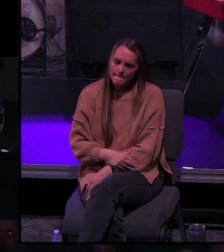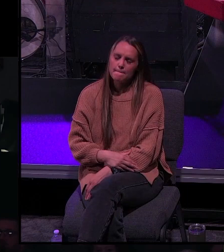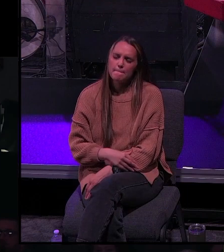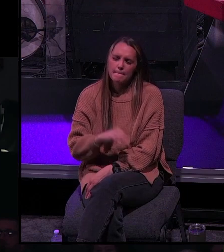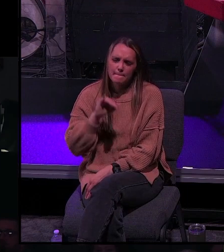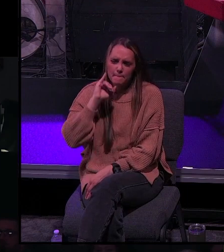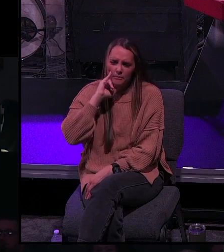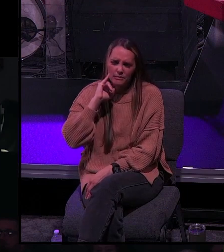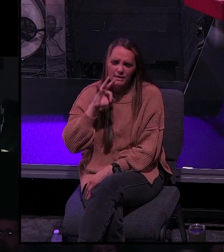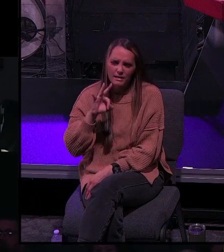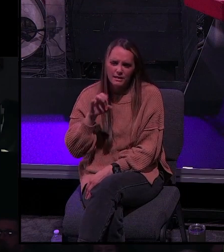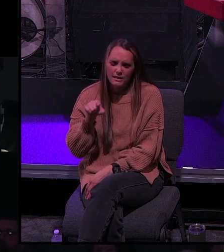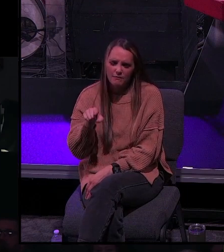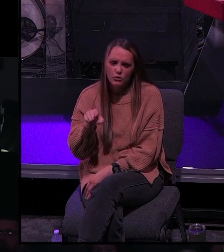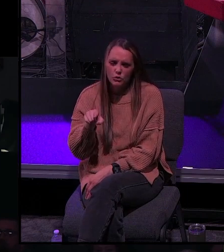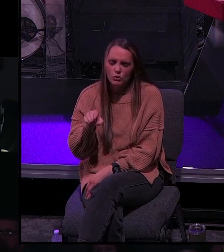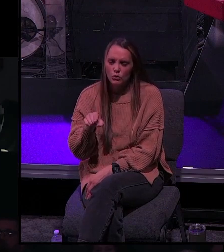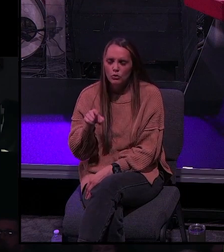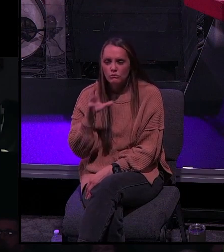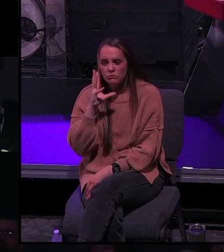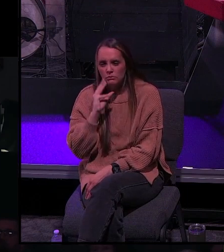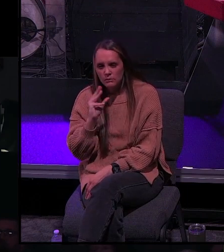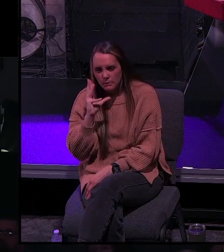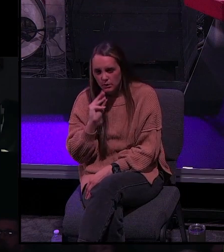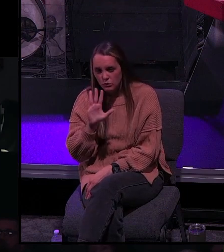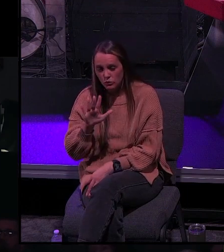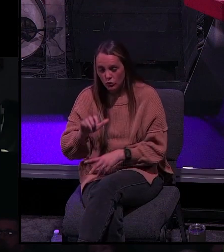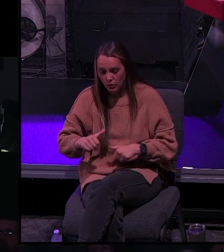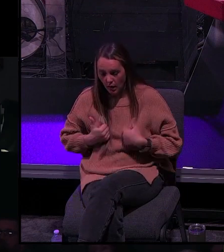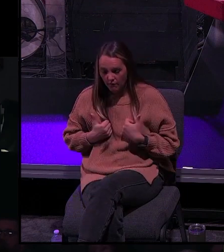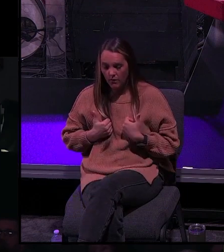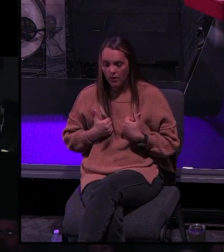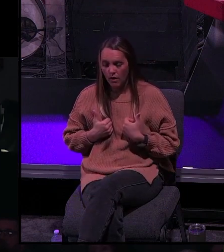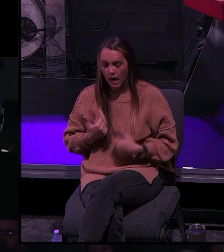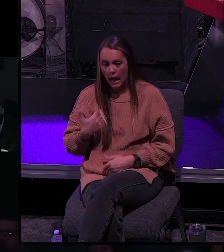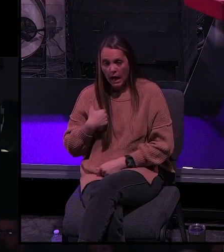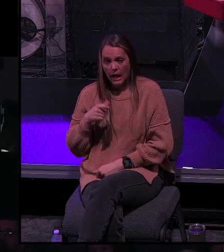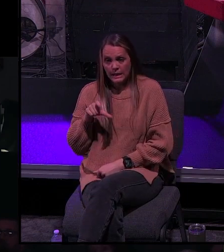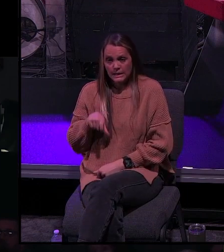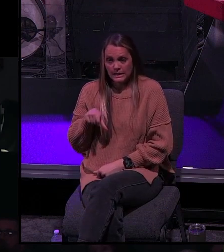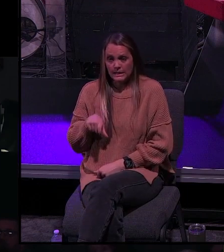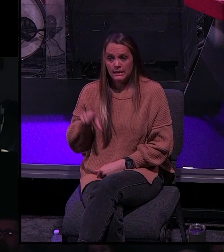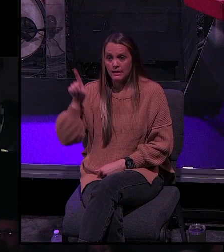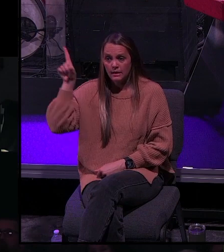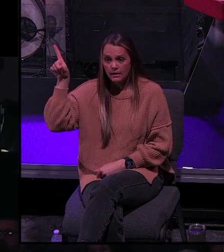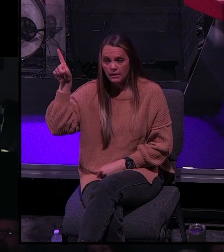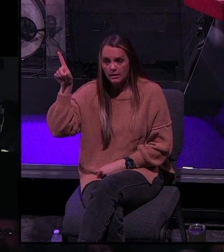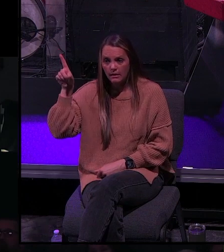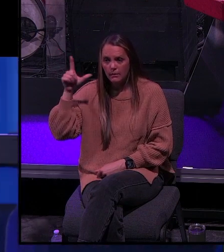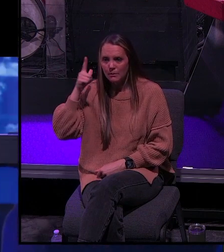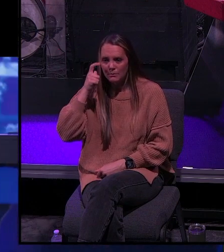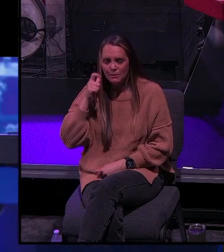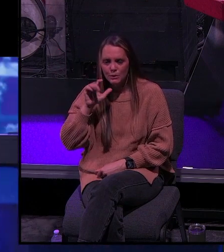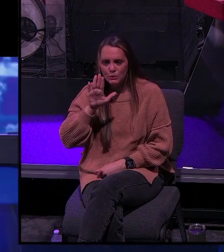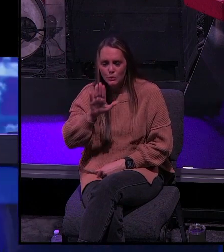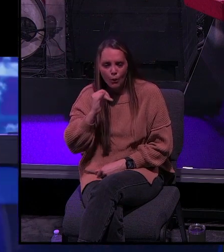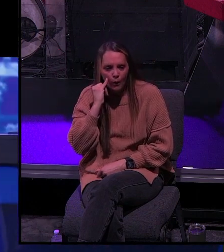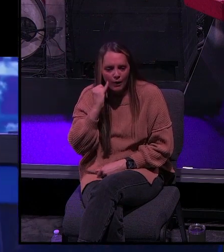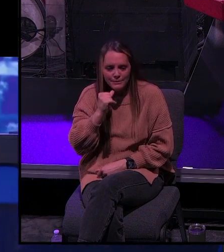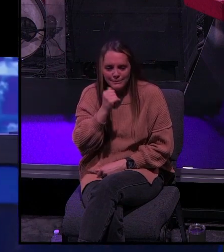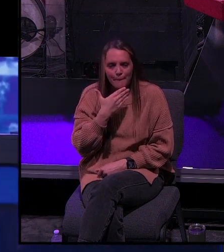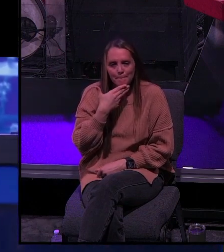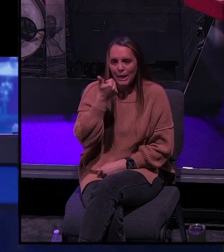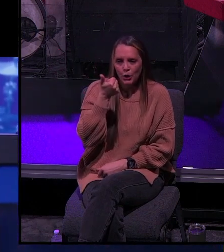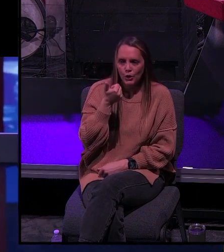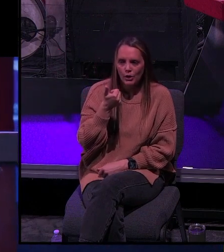If you have come to a place in your life where you've realized you need him, that you don't have better ideas, here's what